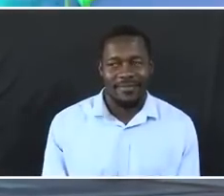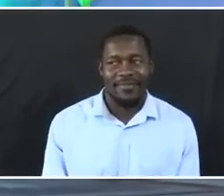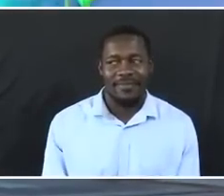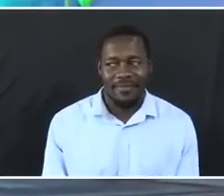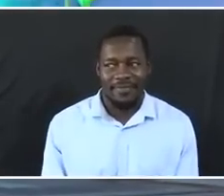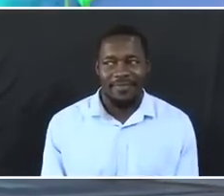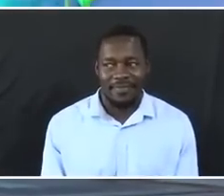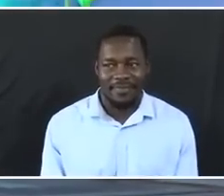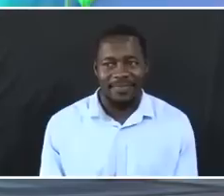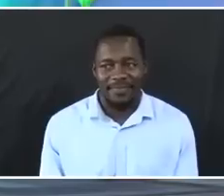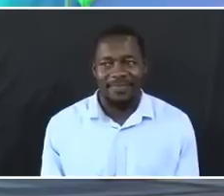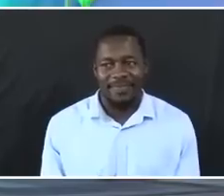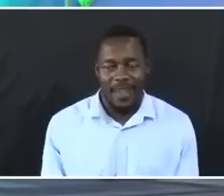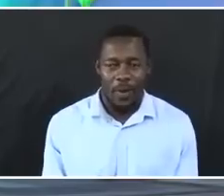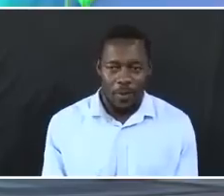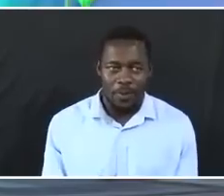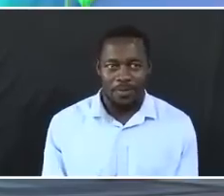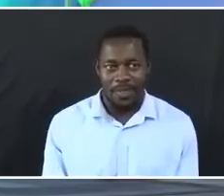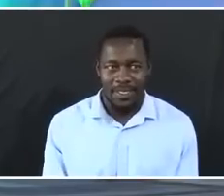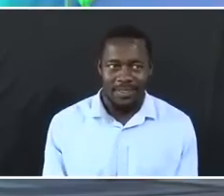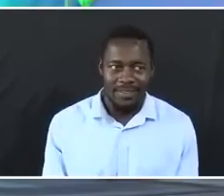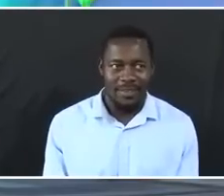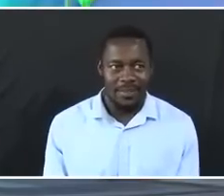Malachi chapter 2.